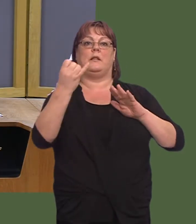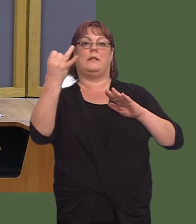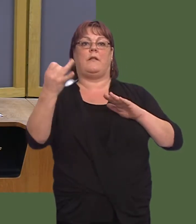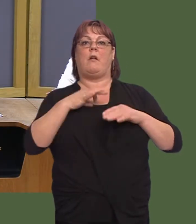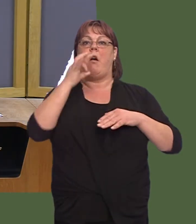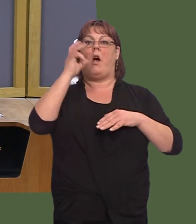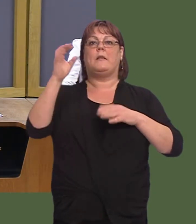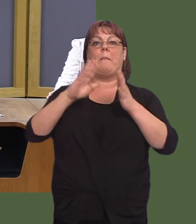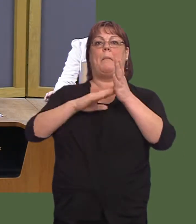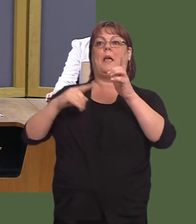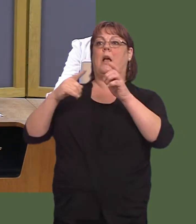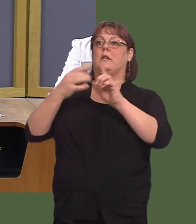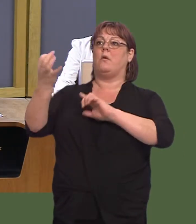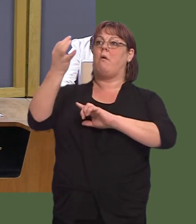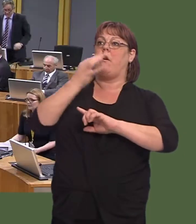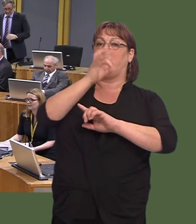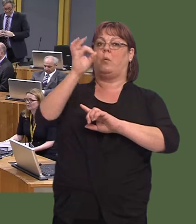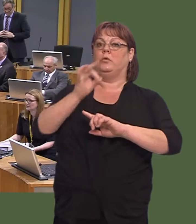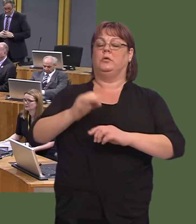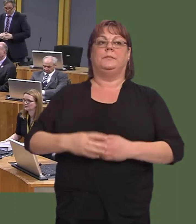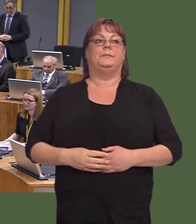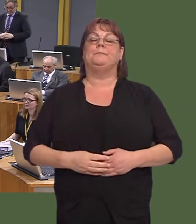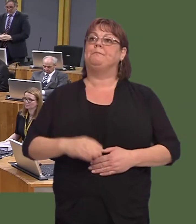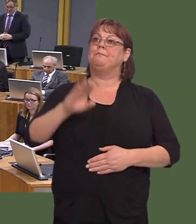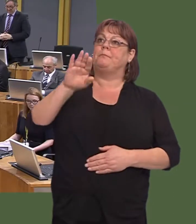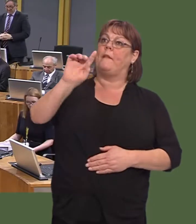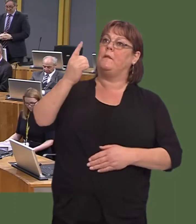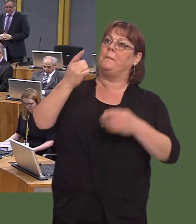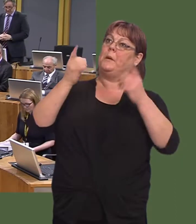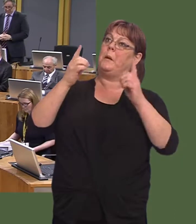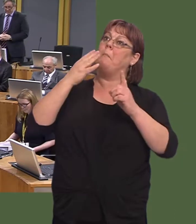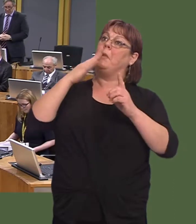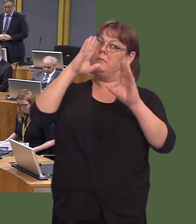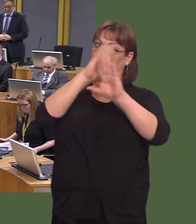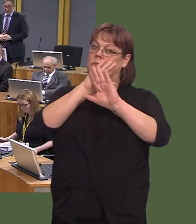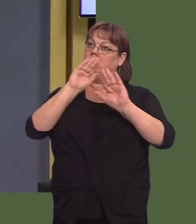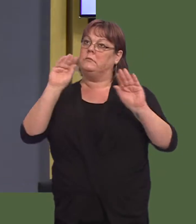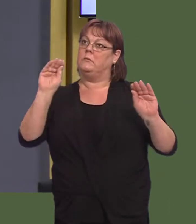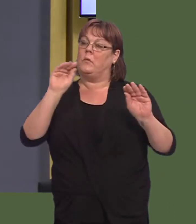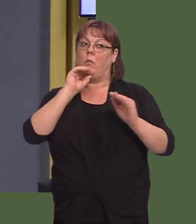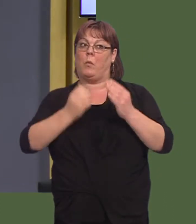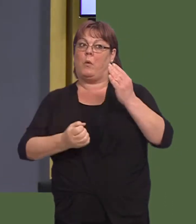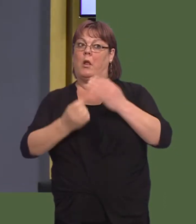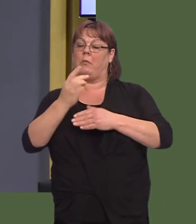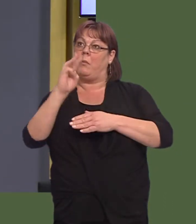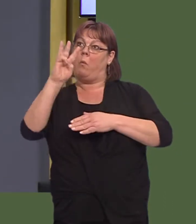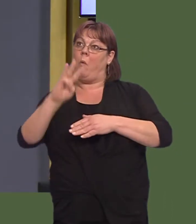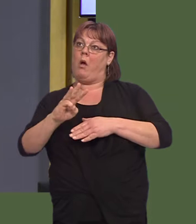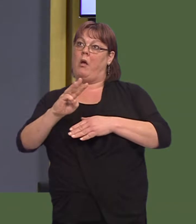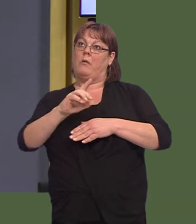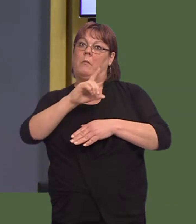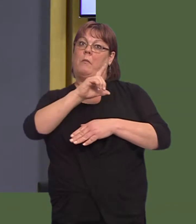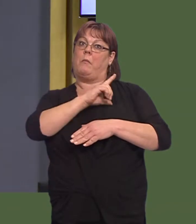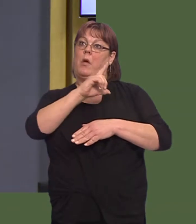on Mick Antonev to ask the emergency question. Mick Antonev. Will the First Minister make a statement on the implications for Wales